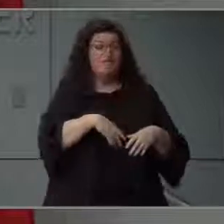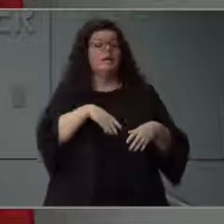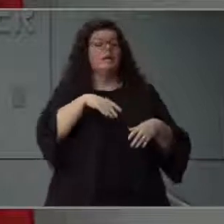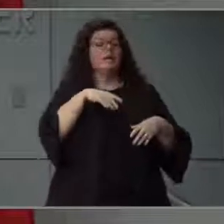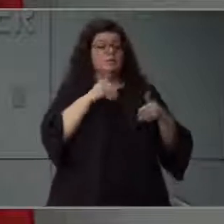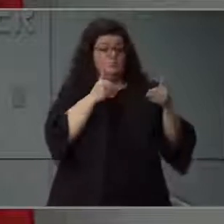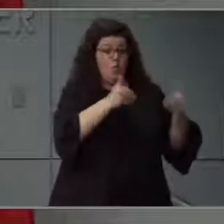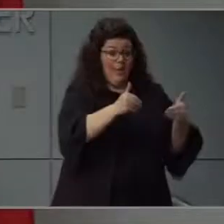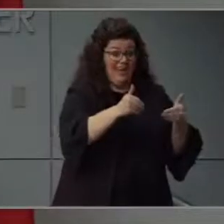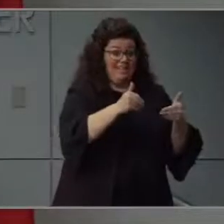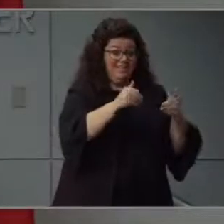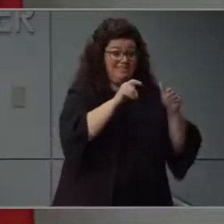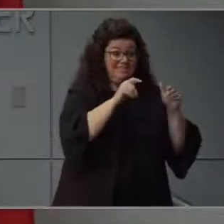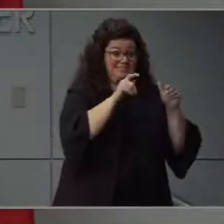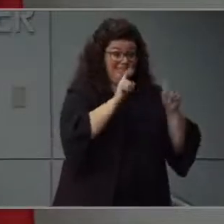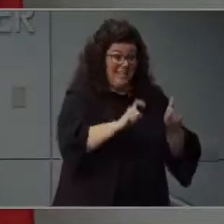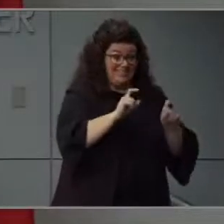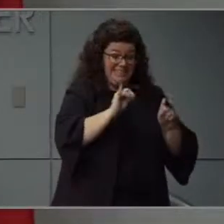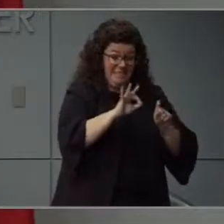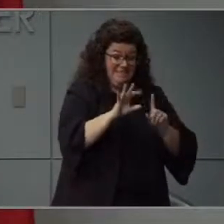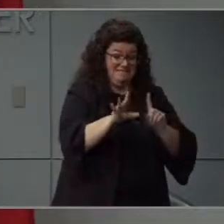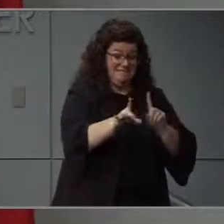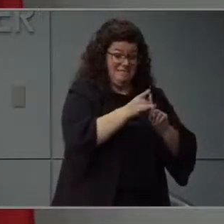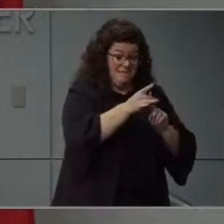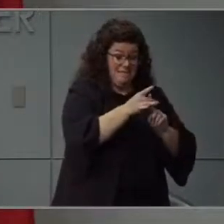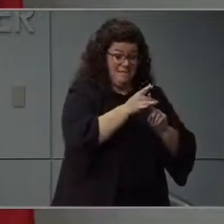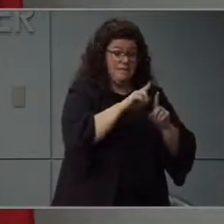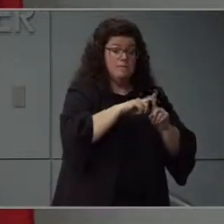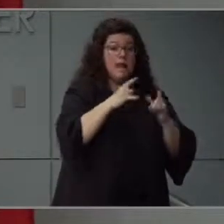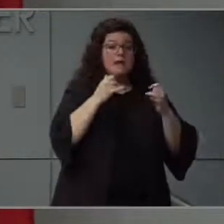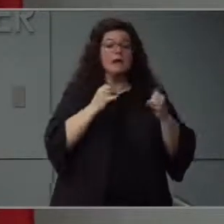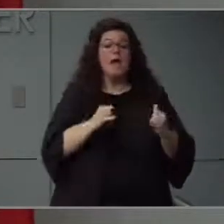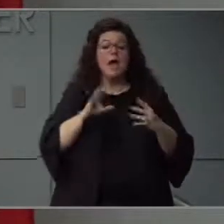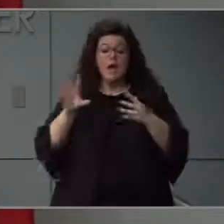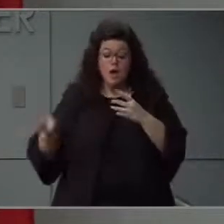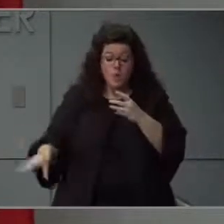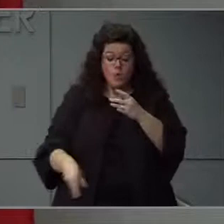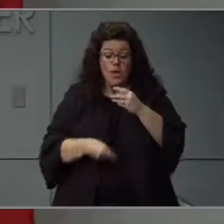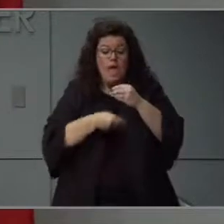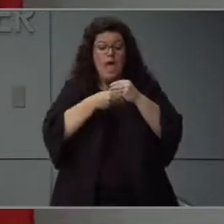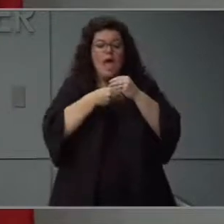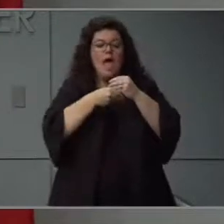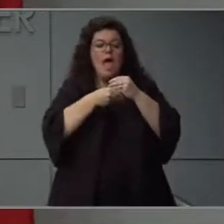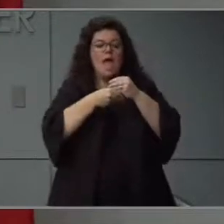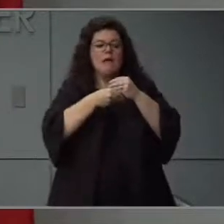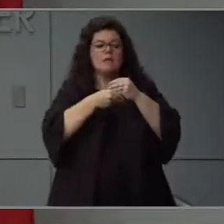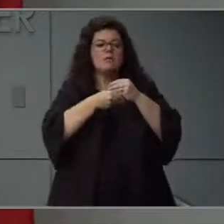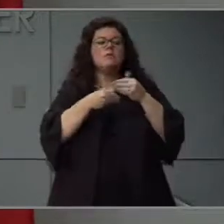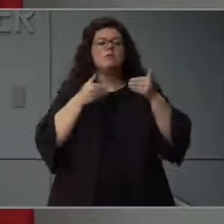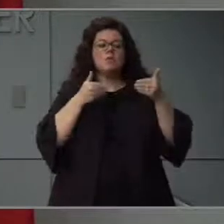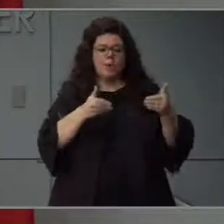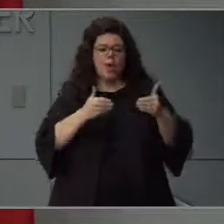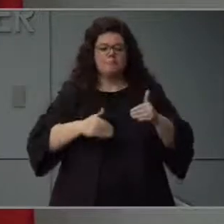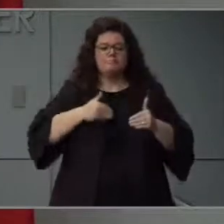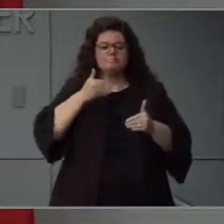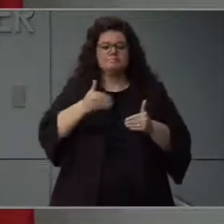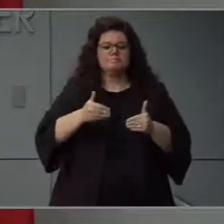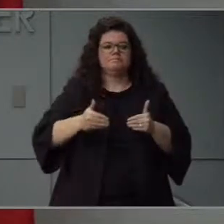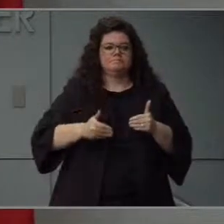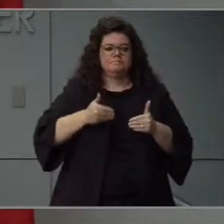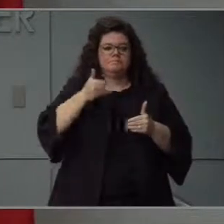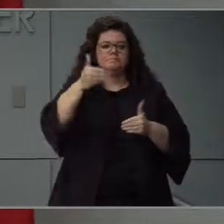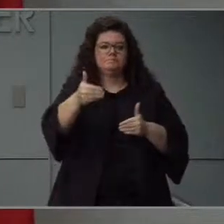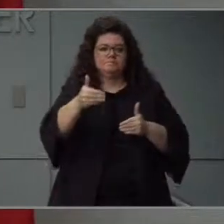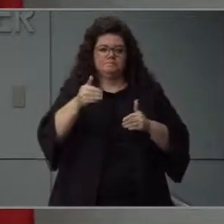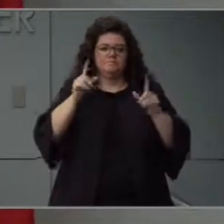And so our team is working right now on some additional guidance to long-term care facilities to give that